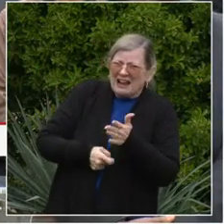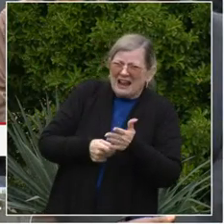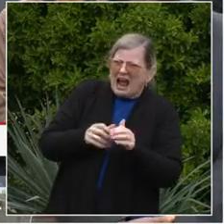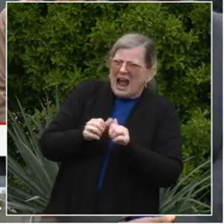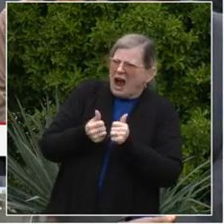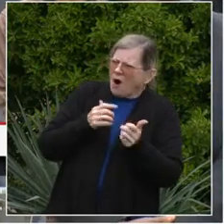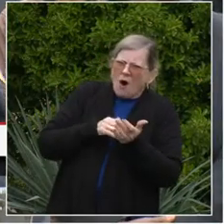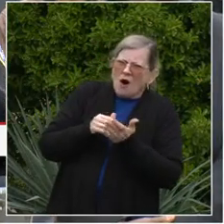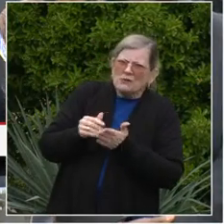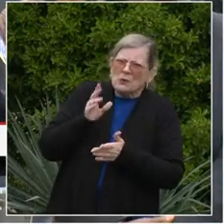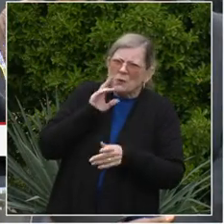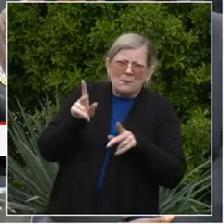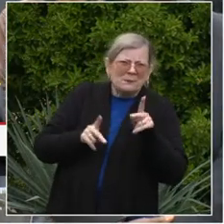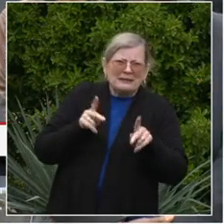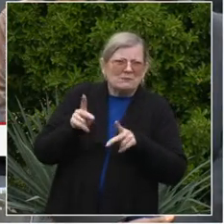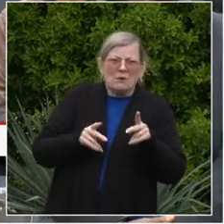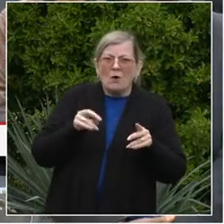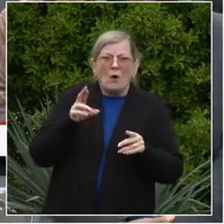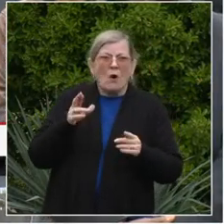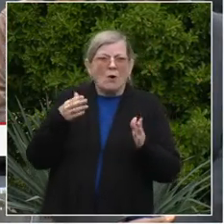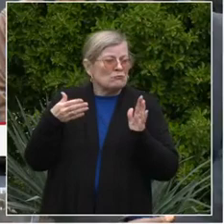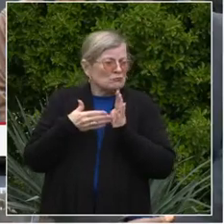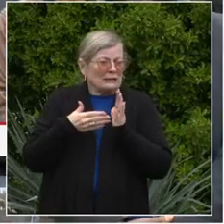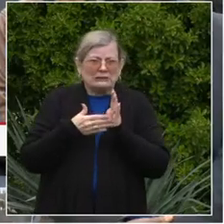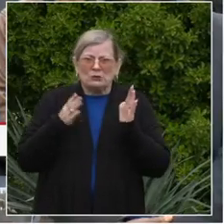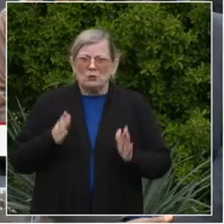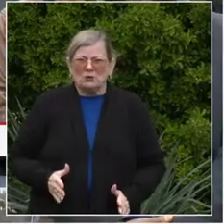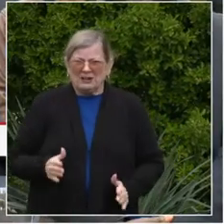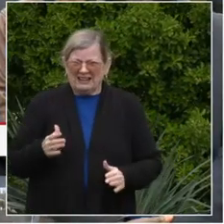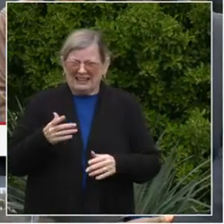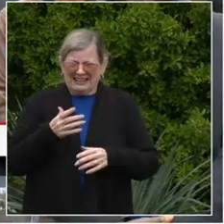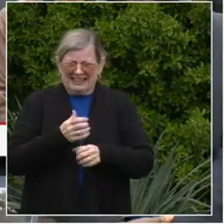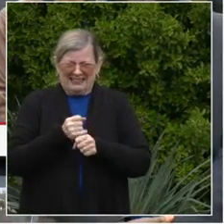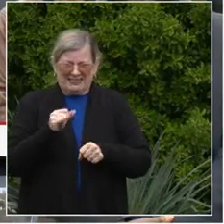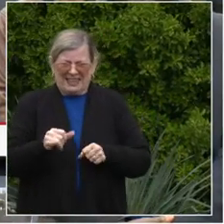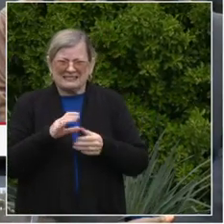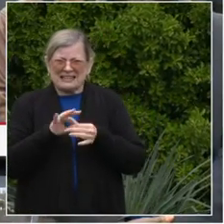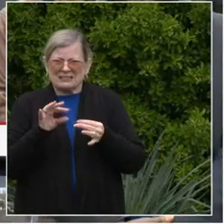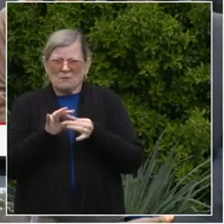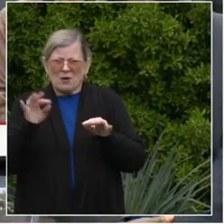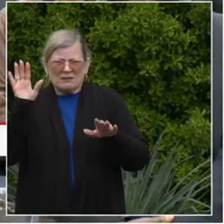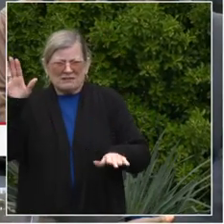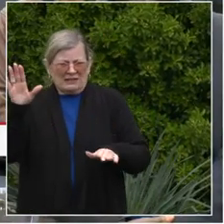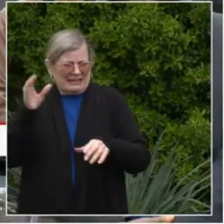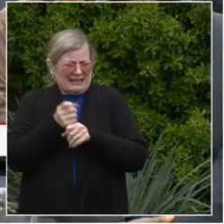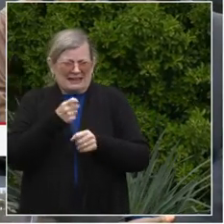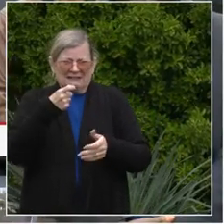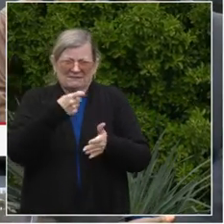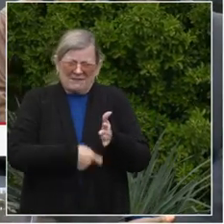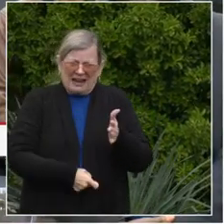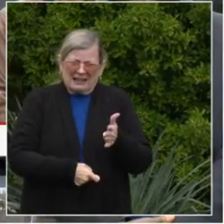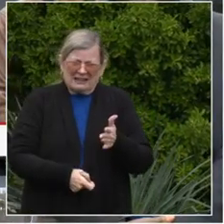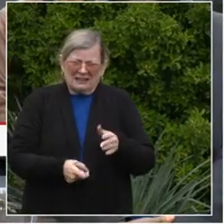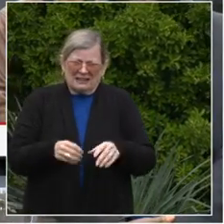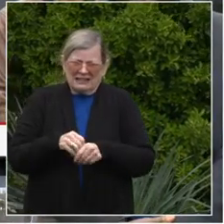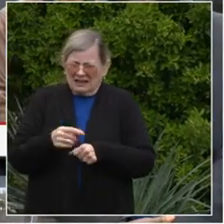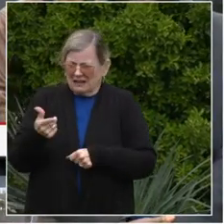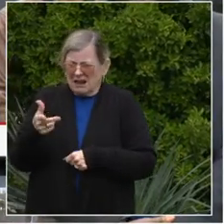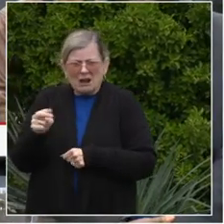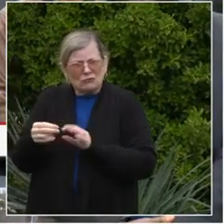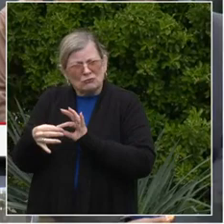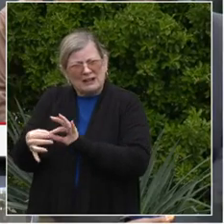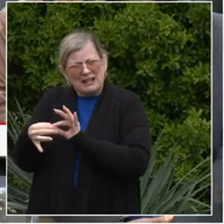are prosecutors relying on that type of testimony to get convictions in these gun-related crimes? And is there any concern